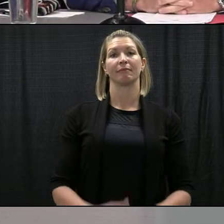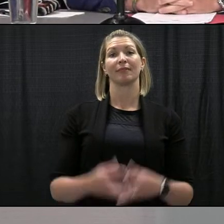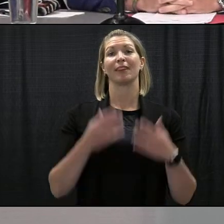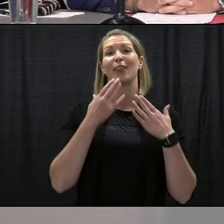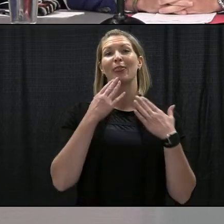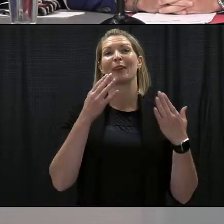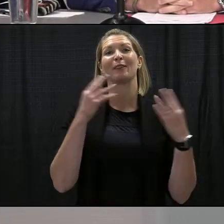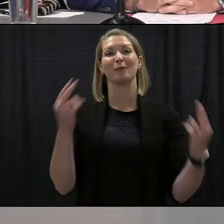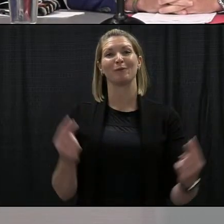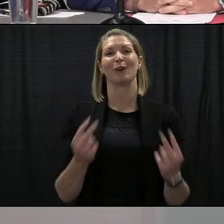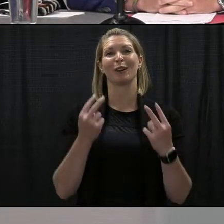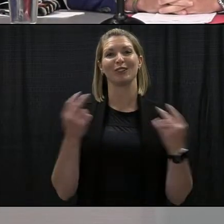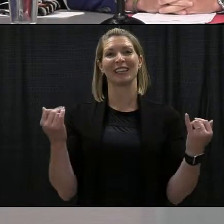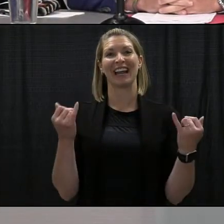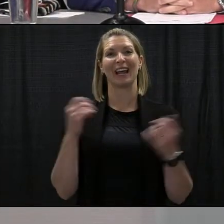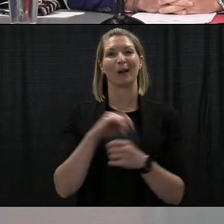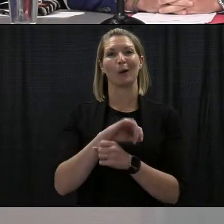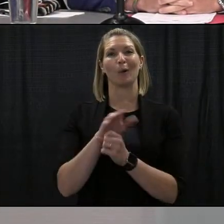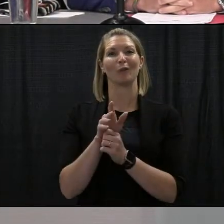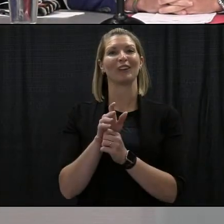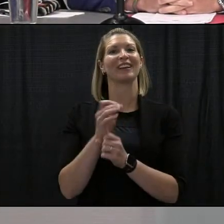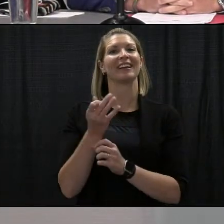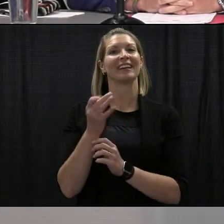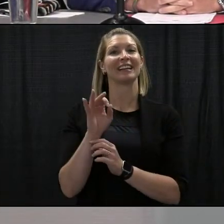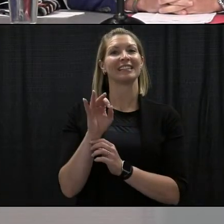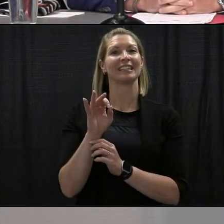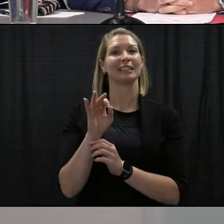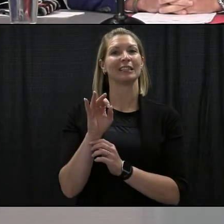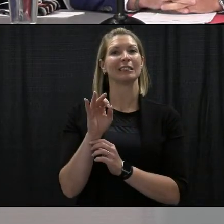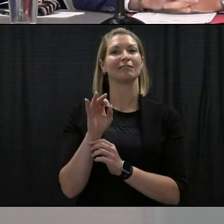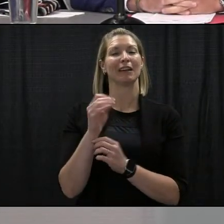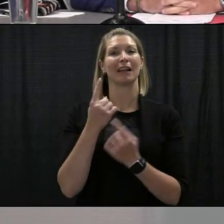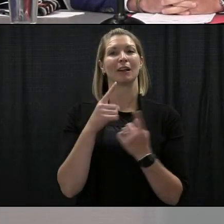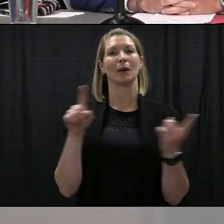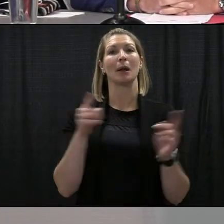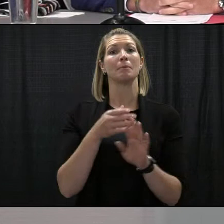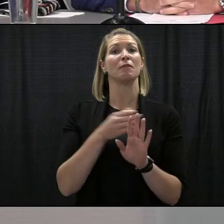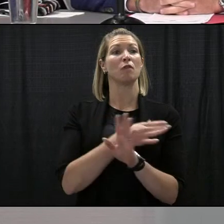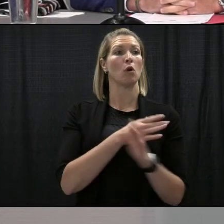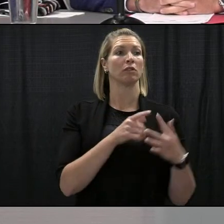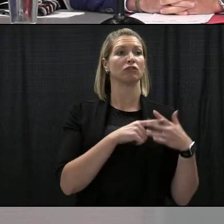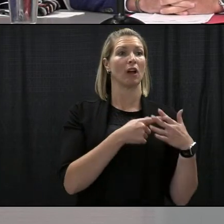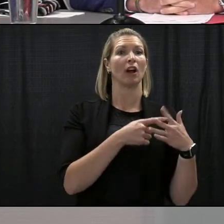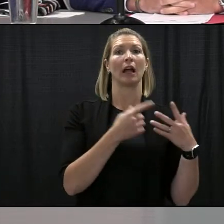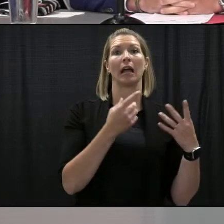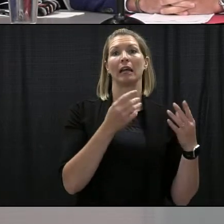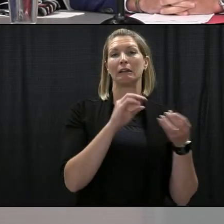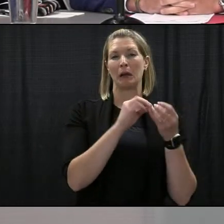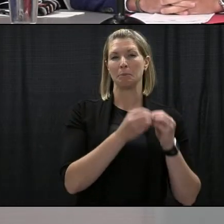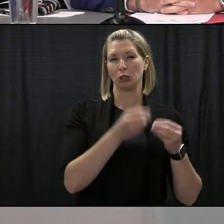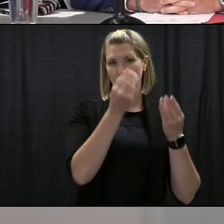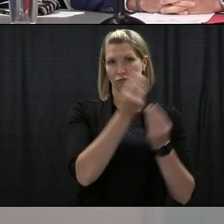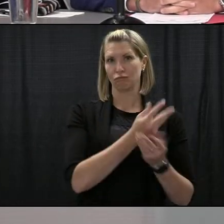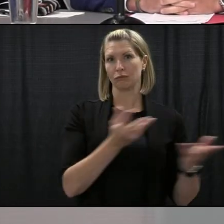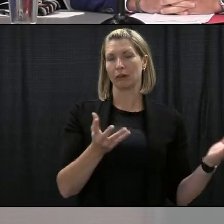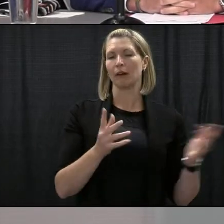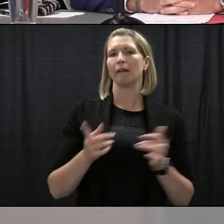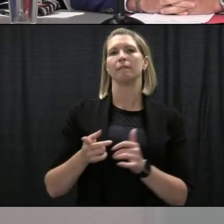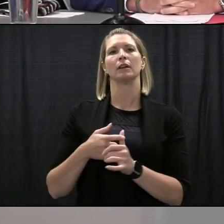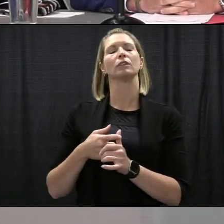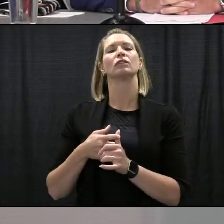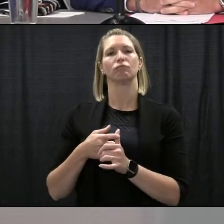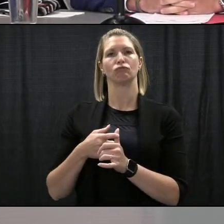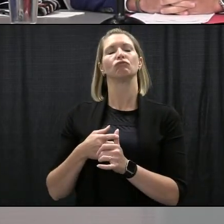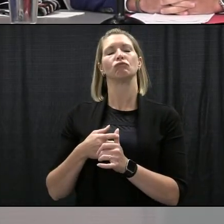Thank you for joining us for today's COVID-19 briefing. Before we begin with COVID-19, let me first start by saying